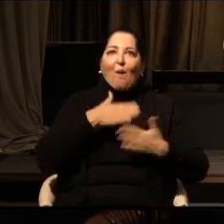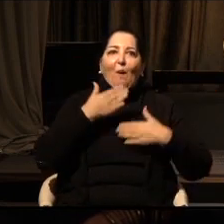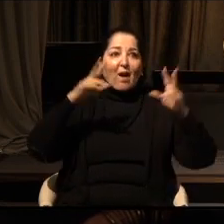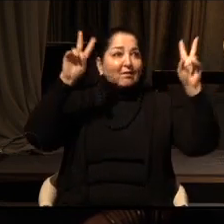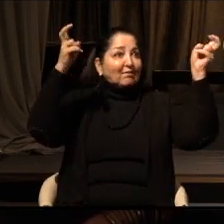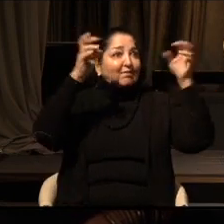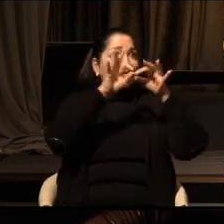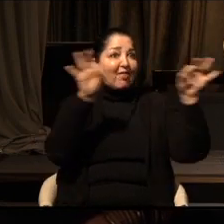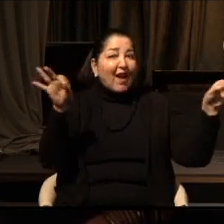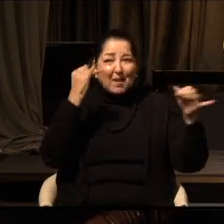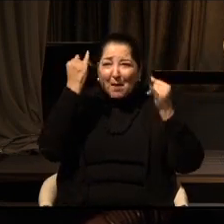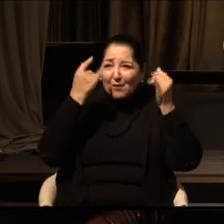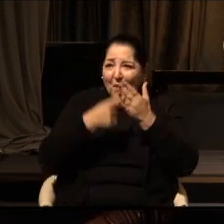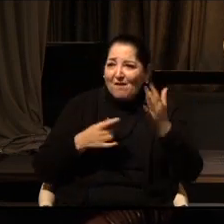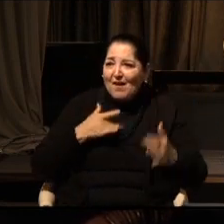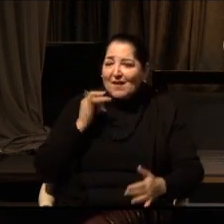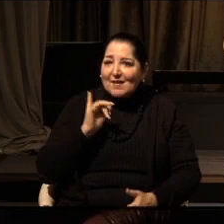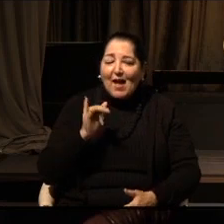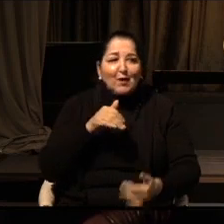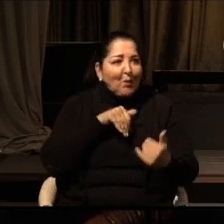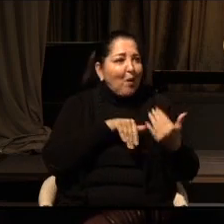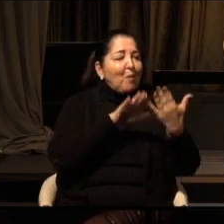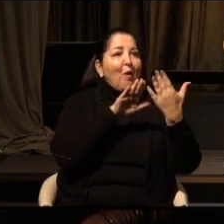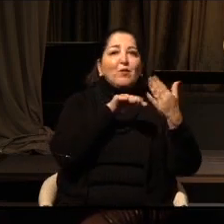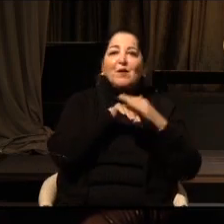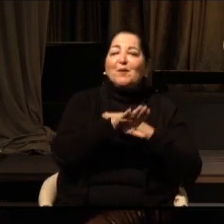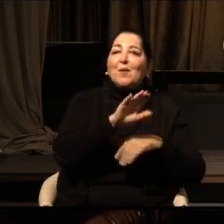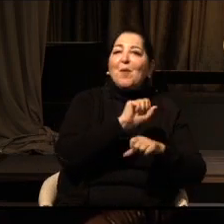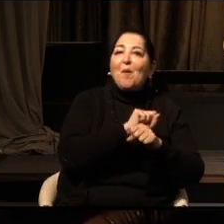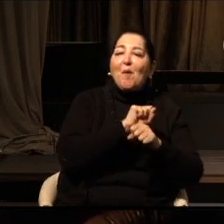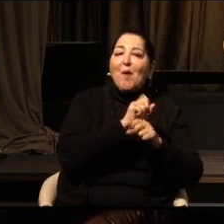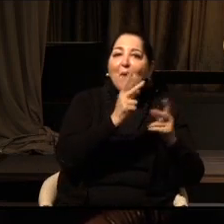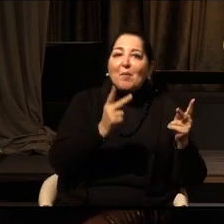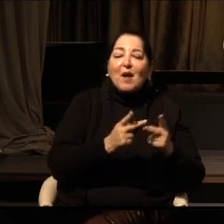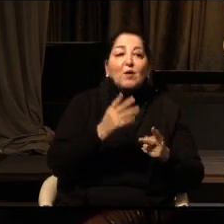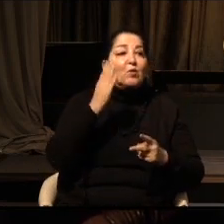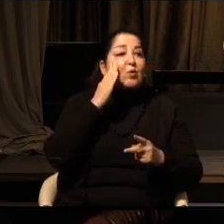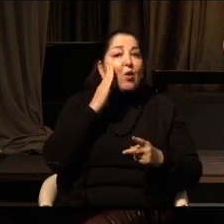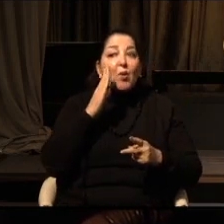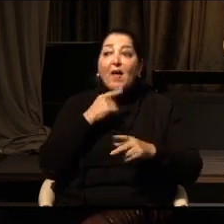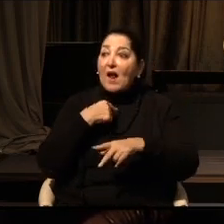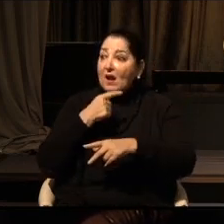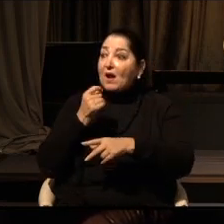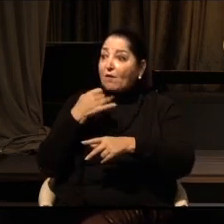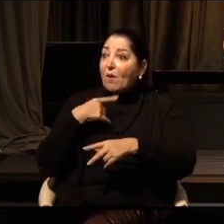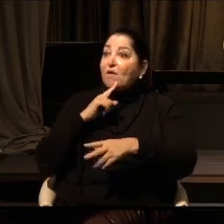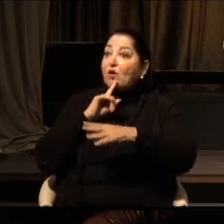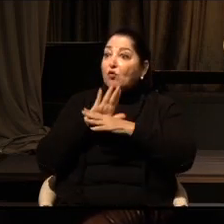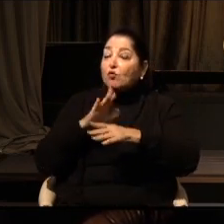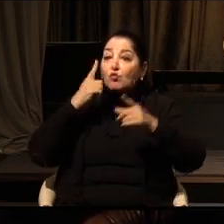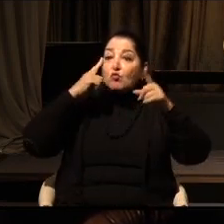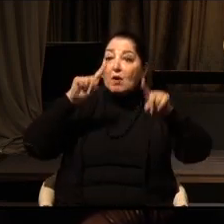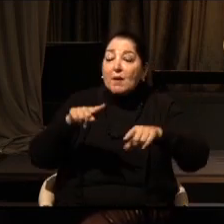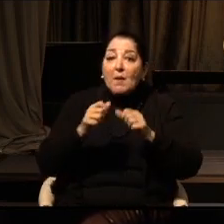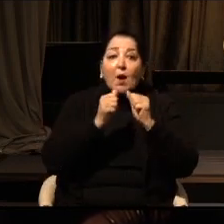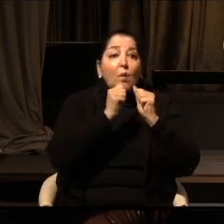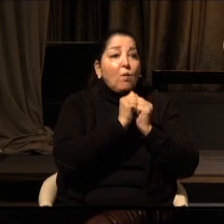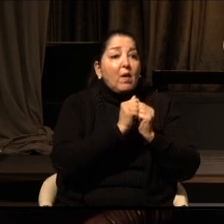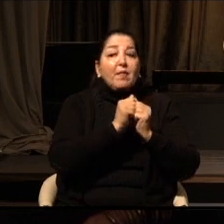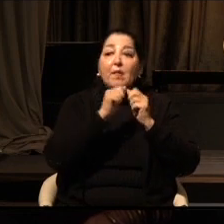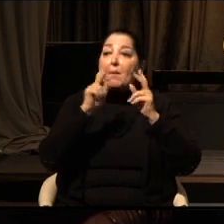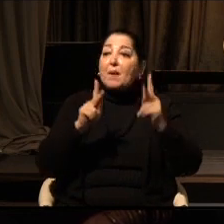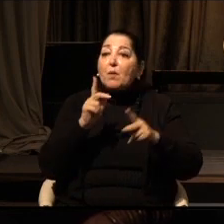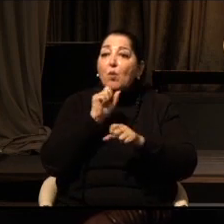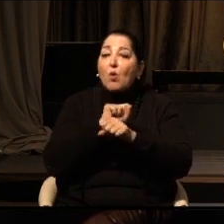Imagine what that would feel like to approach your workplace knowing that you had a covenant with the people you were working with, that every interaction, every